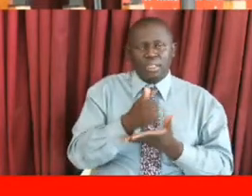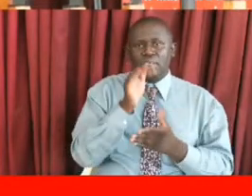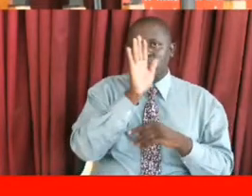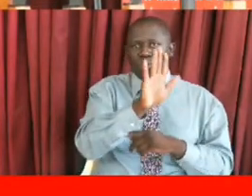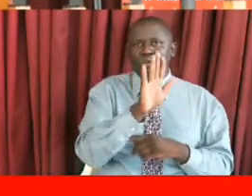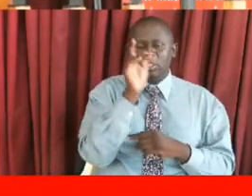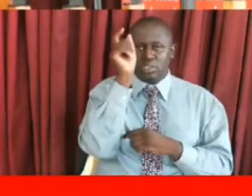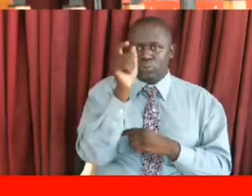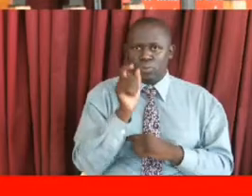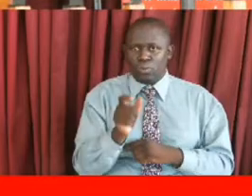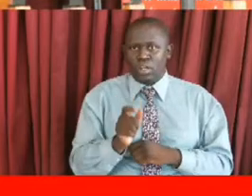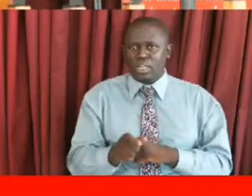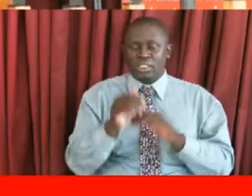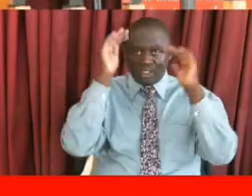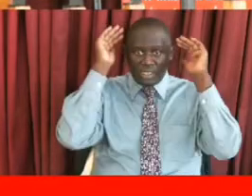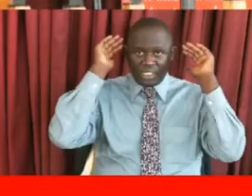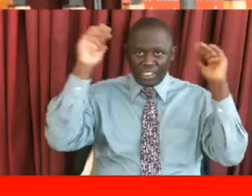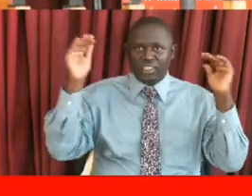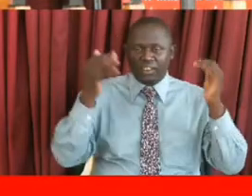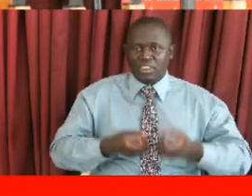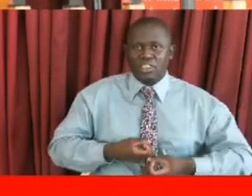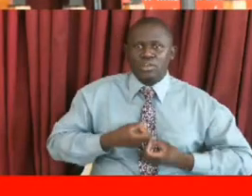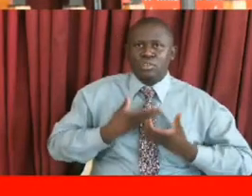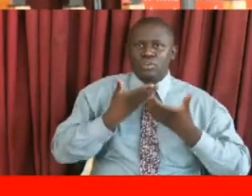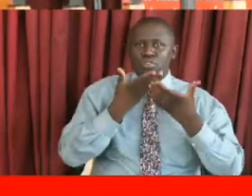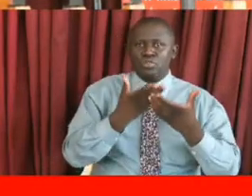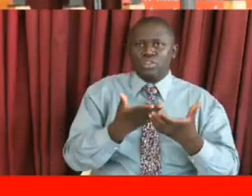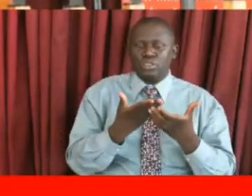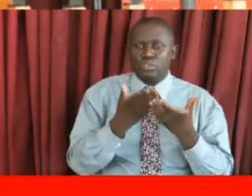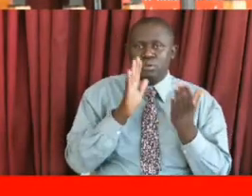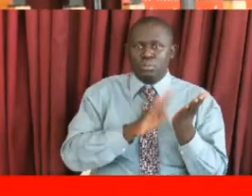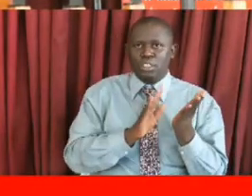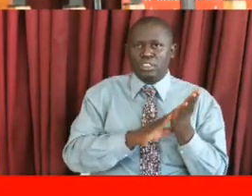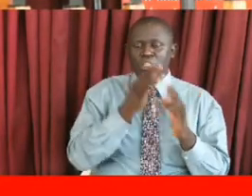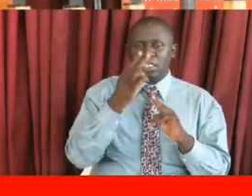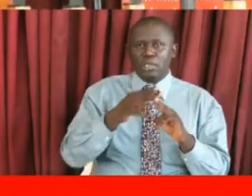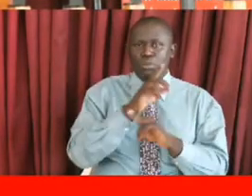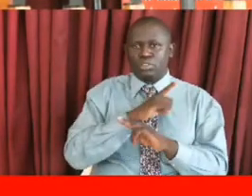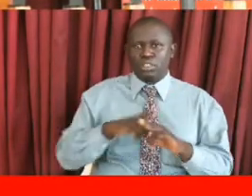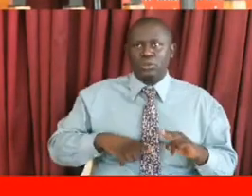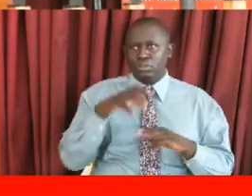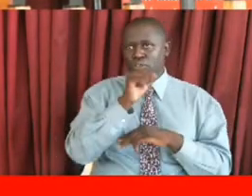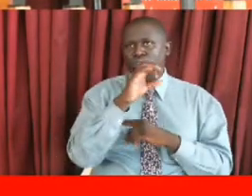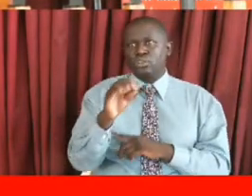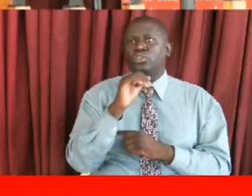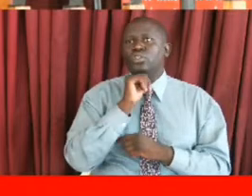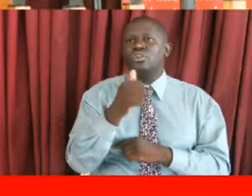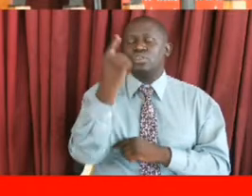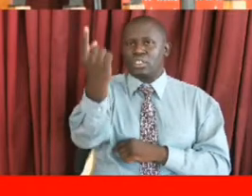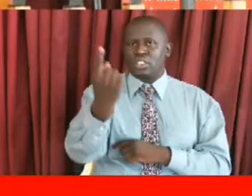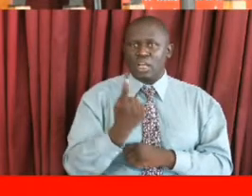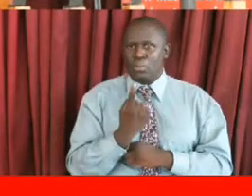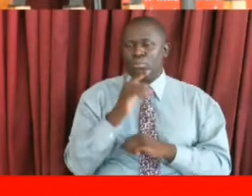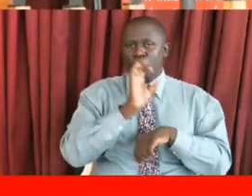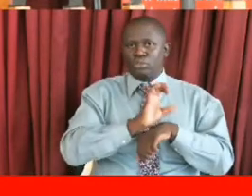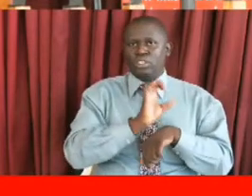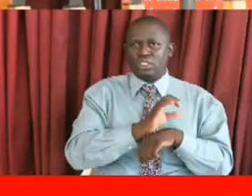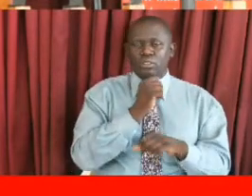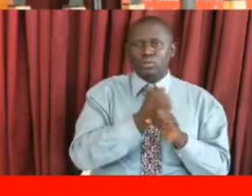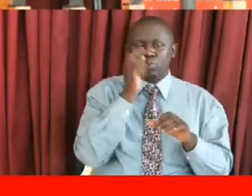word the greatest confession the name of so don't come to church to to do